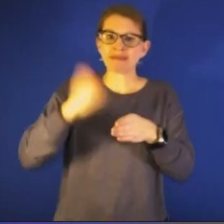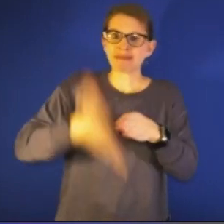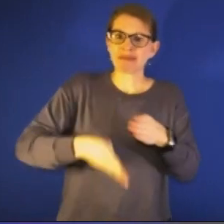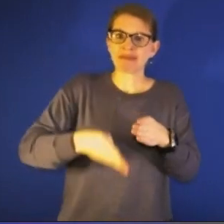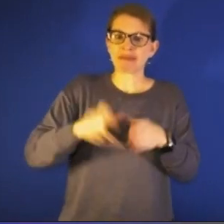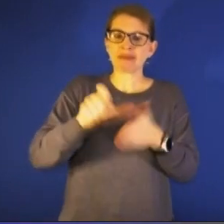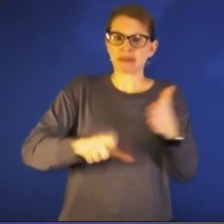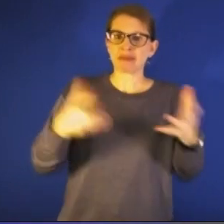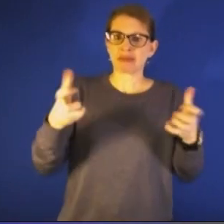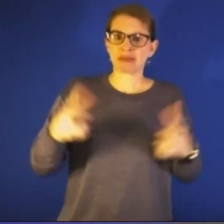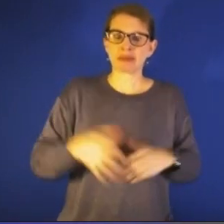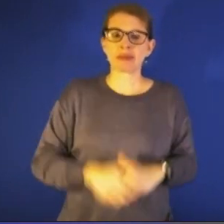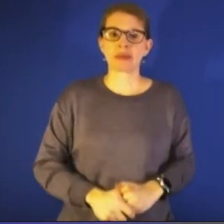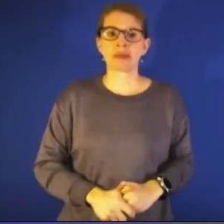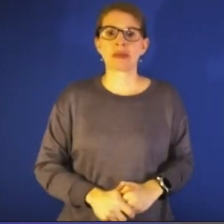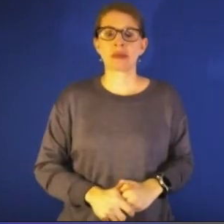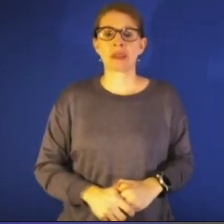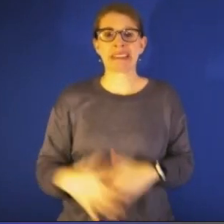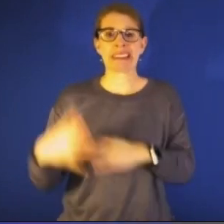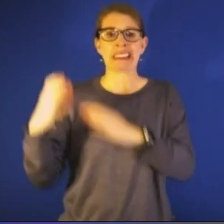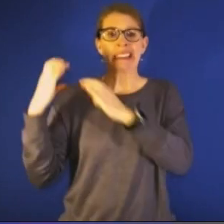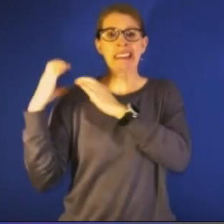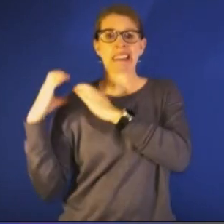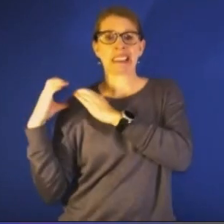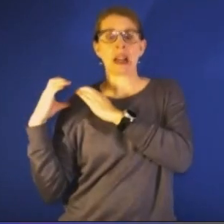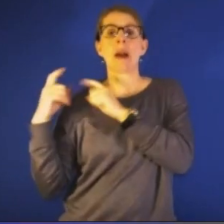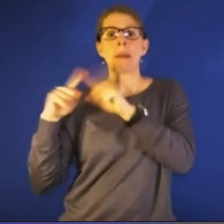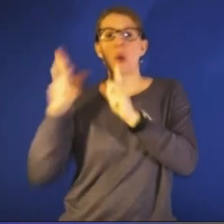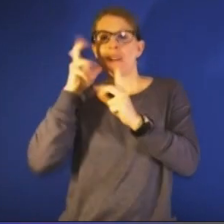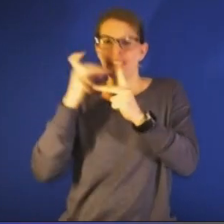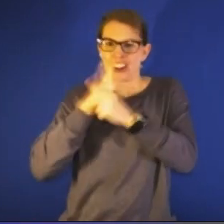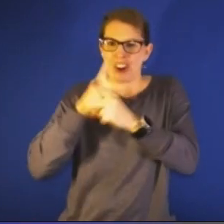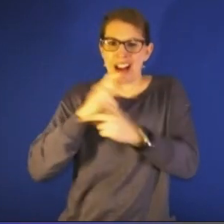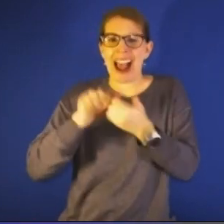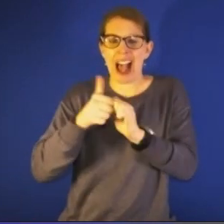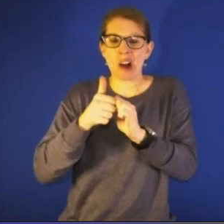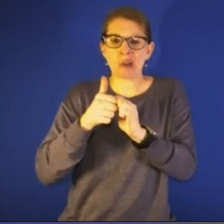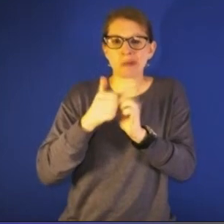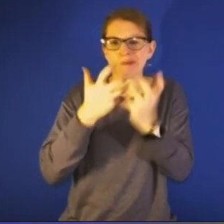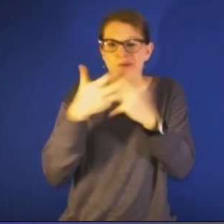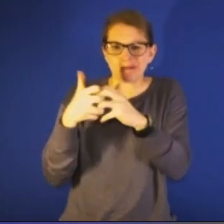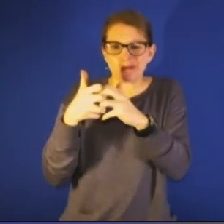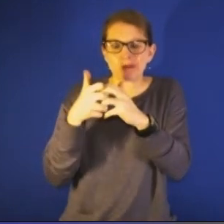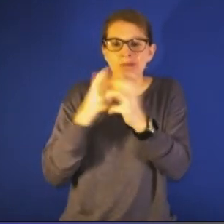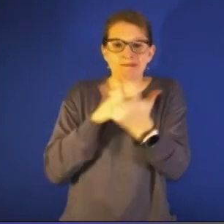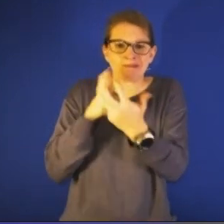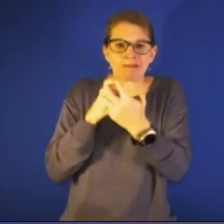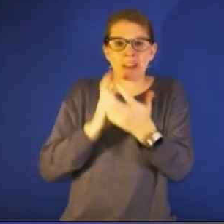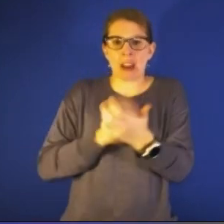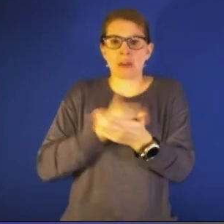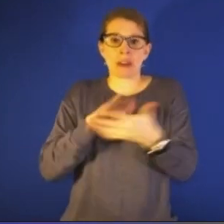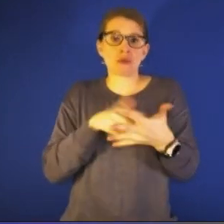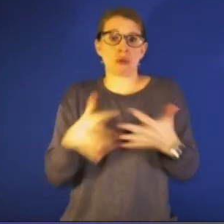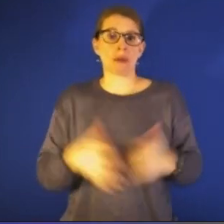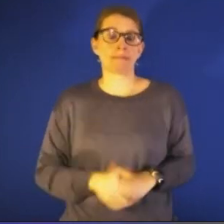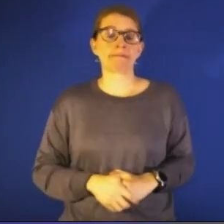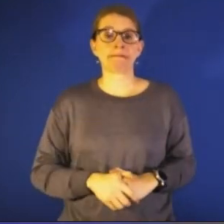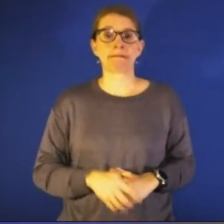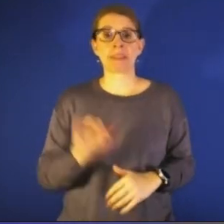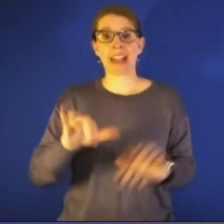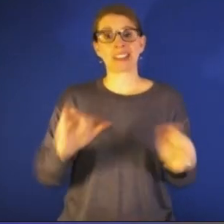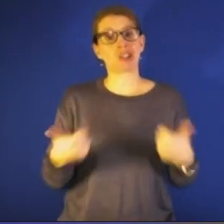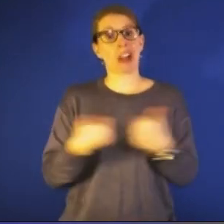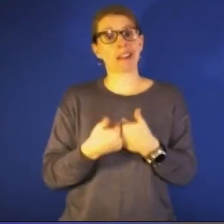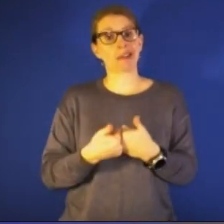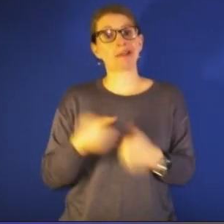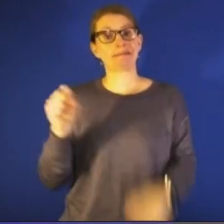on the backs of our people, but we find a way to get it done. And that's just the challenge.